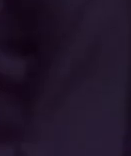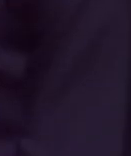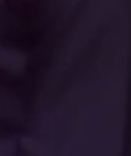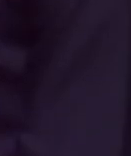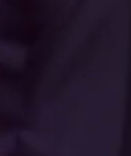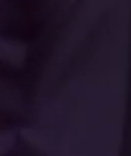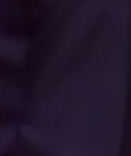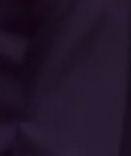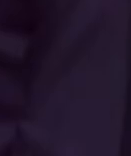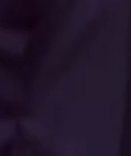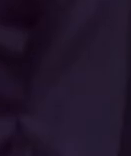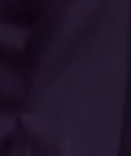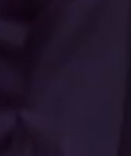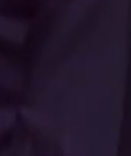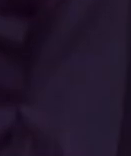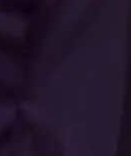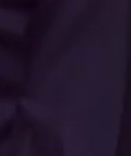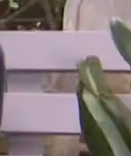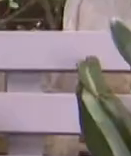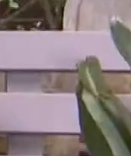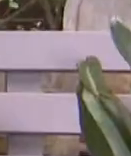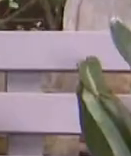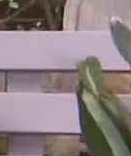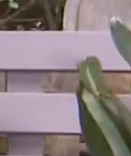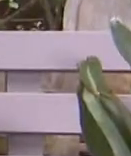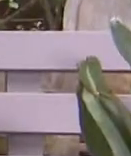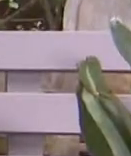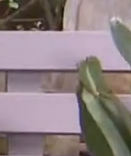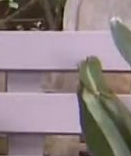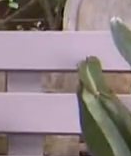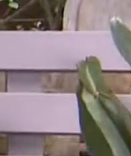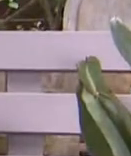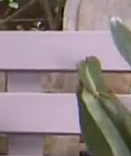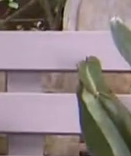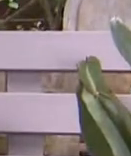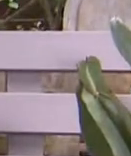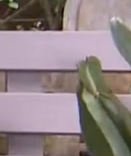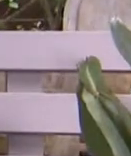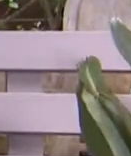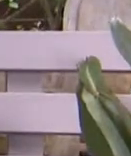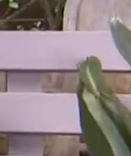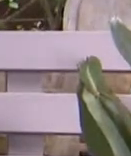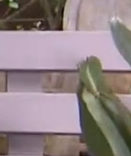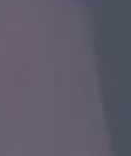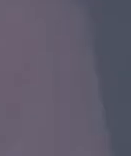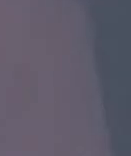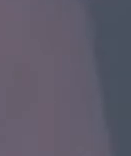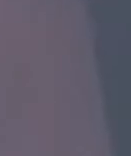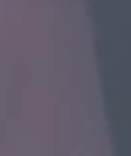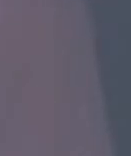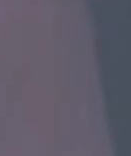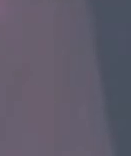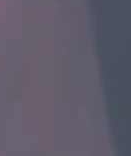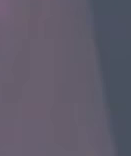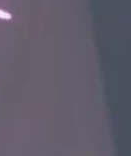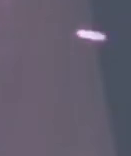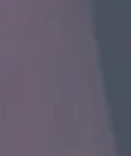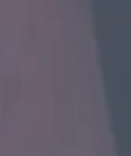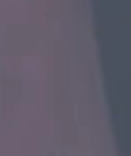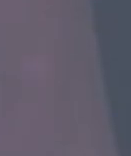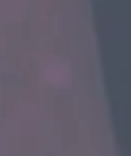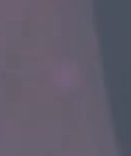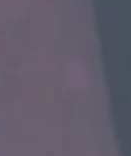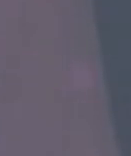Lokufana nomfula lokeleta busuku nemini. Imini. Eletha litsemba nebusuku bekukwethena ngokucocela letivutha